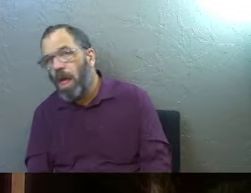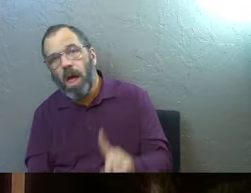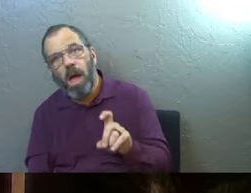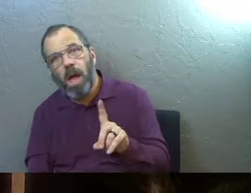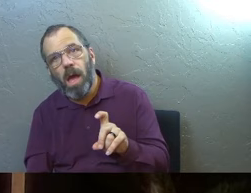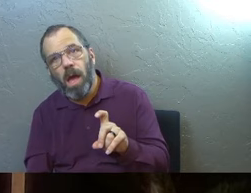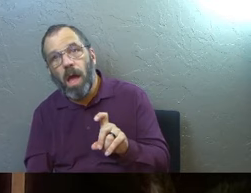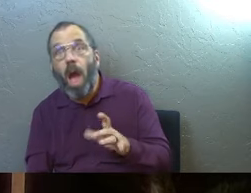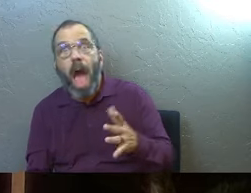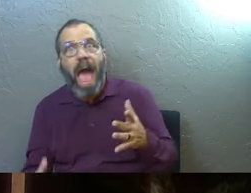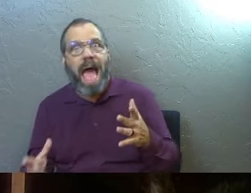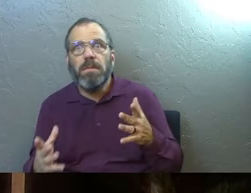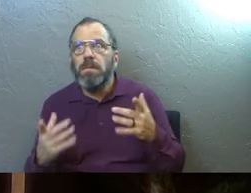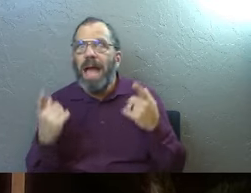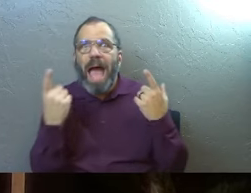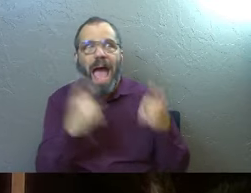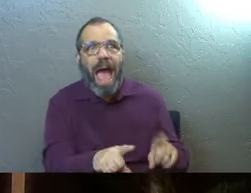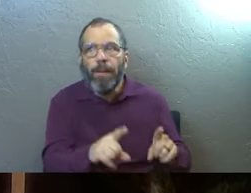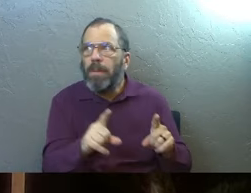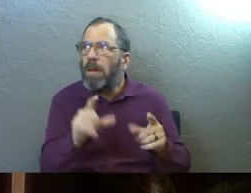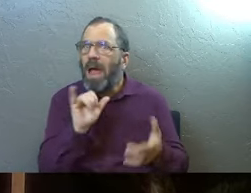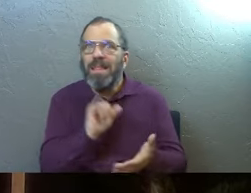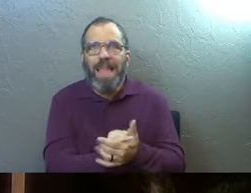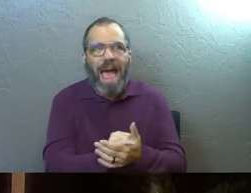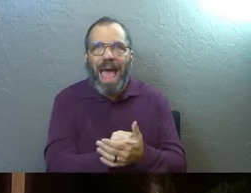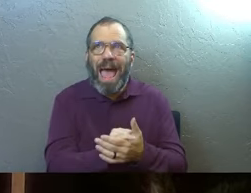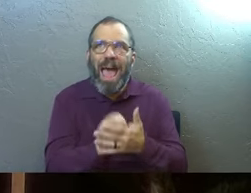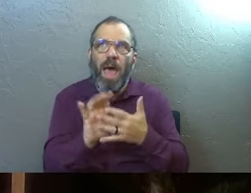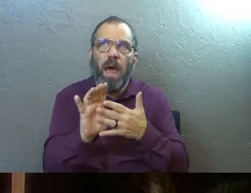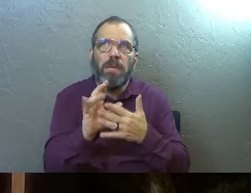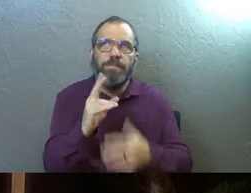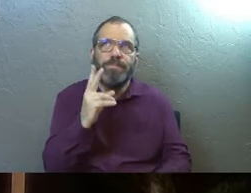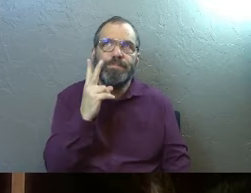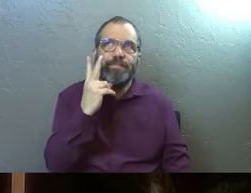Has anything ever gone down to where you've started to doubt?